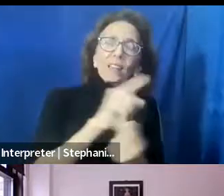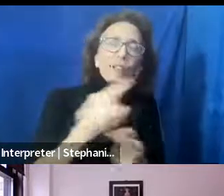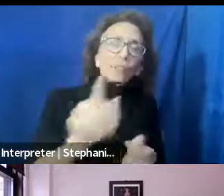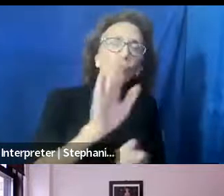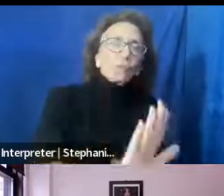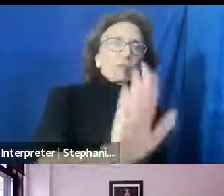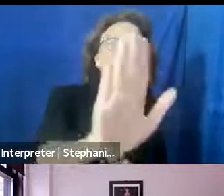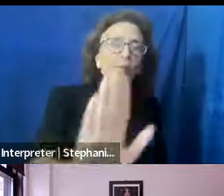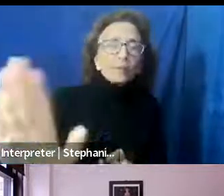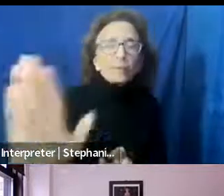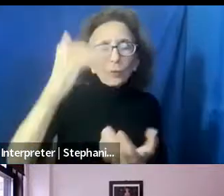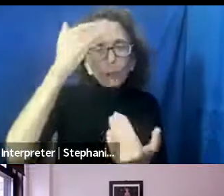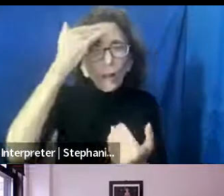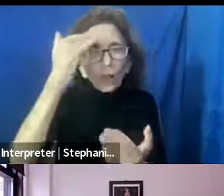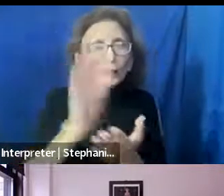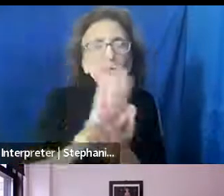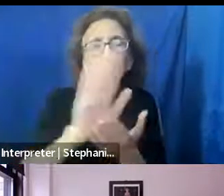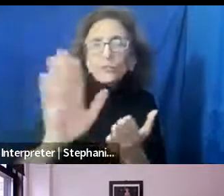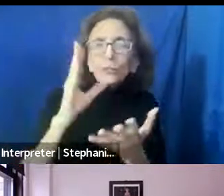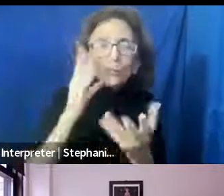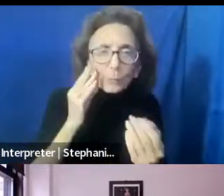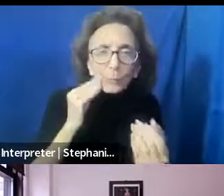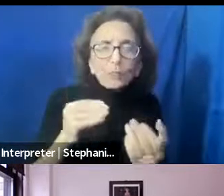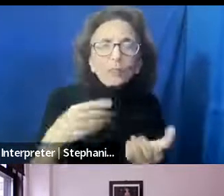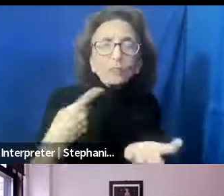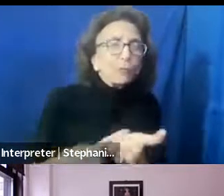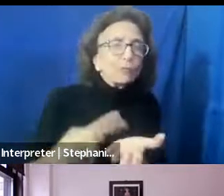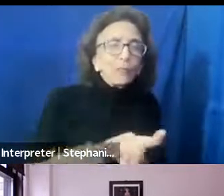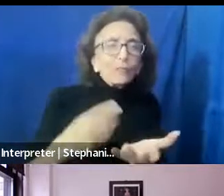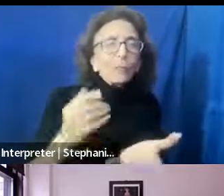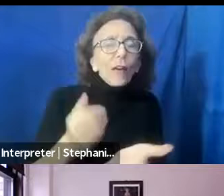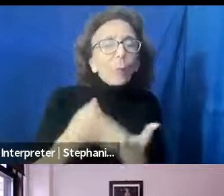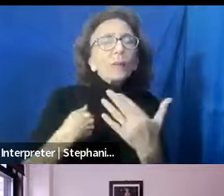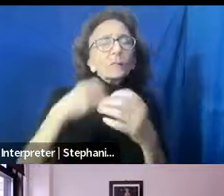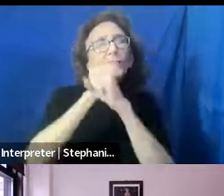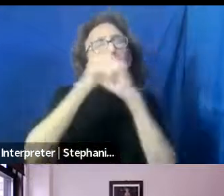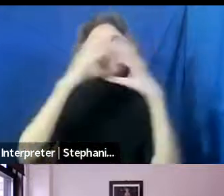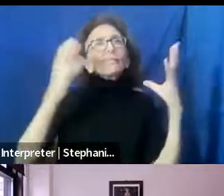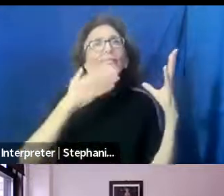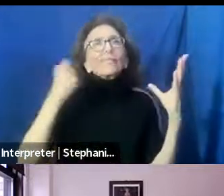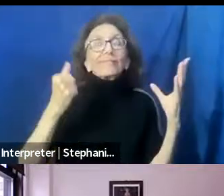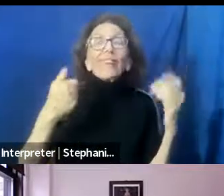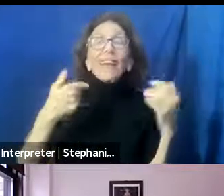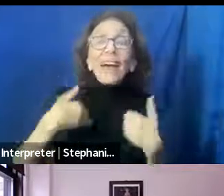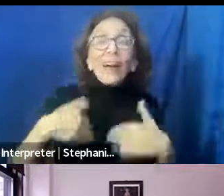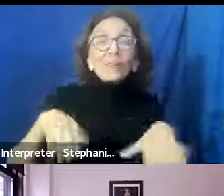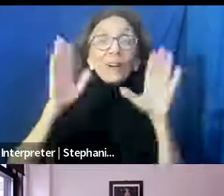and your experience and the takeaways. Have a great Tuesday.